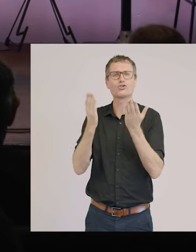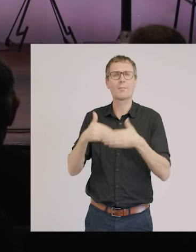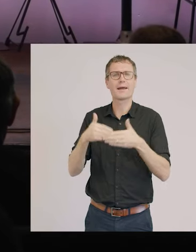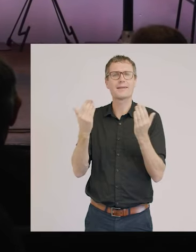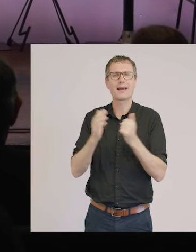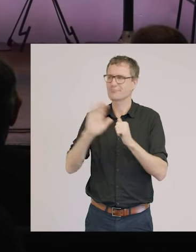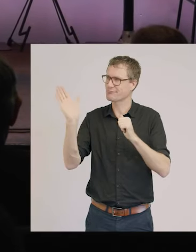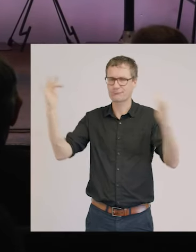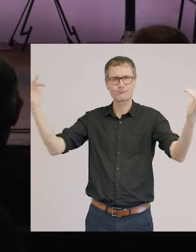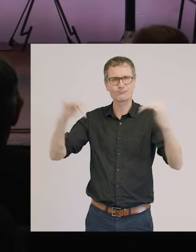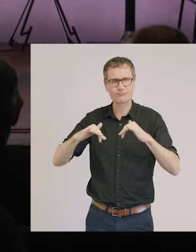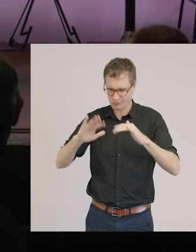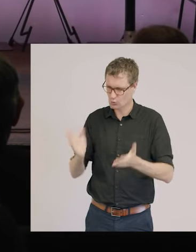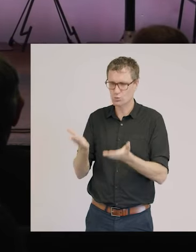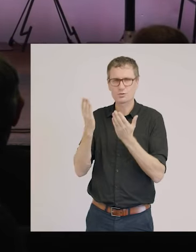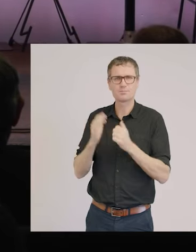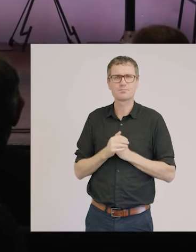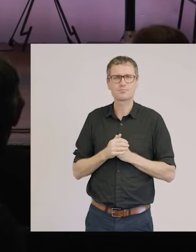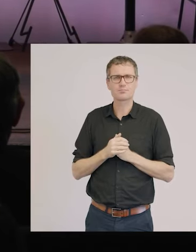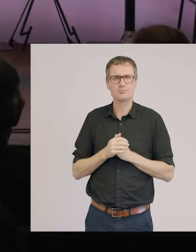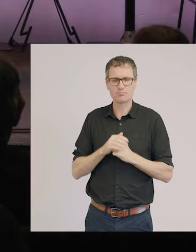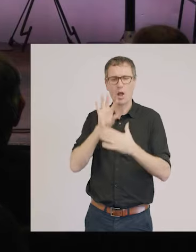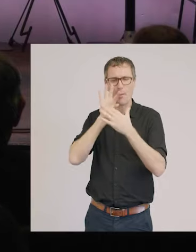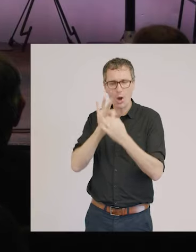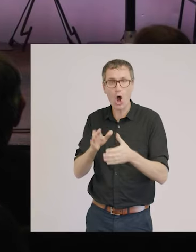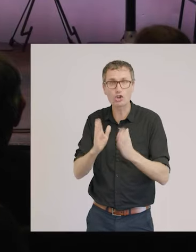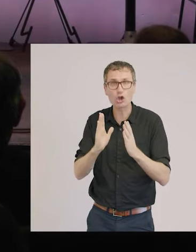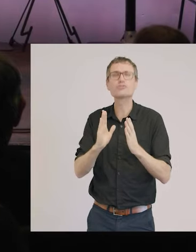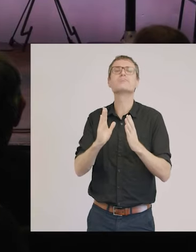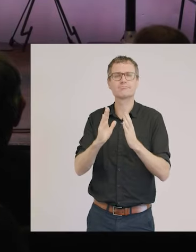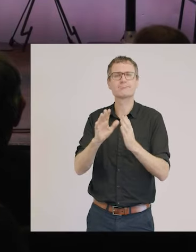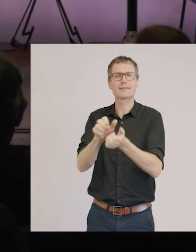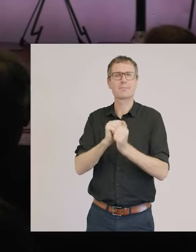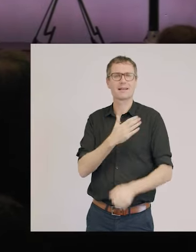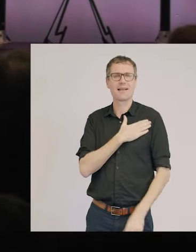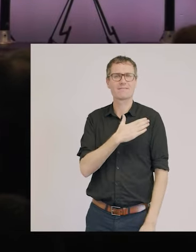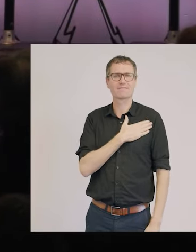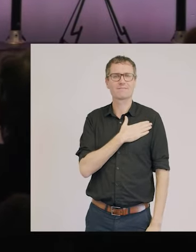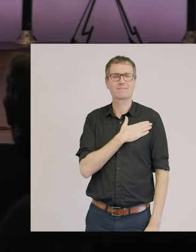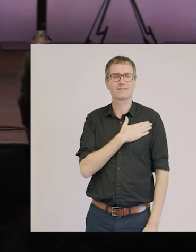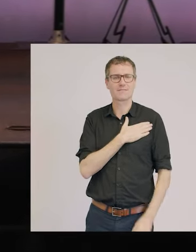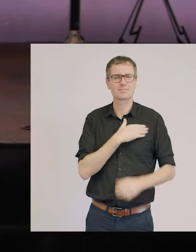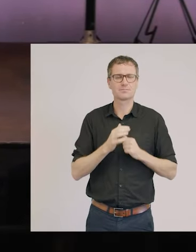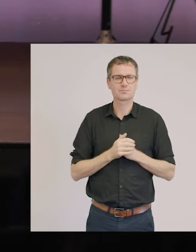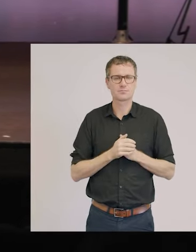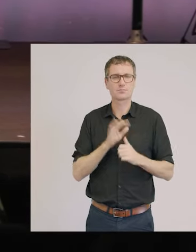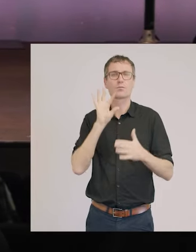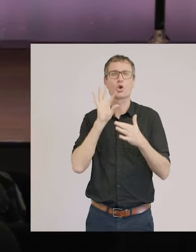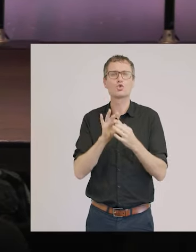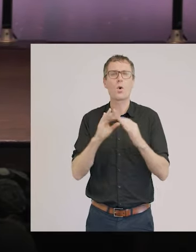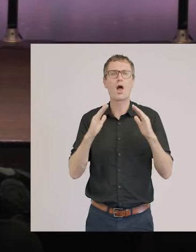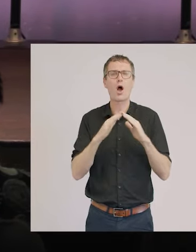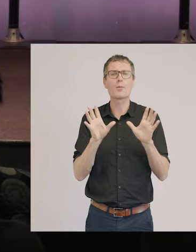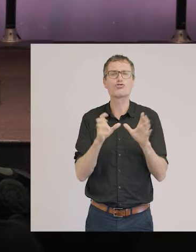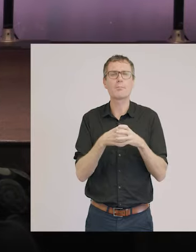when everybody throughout history has come together to worship God. And there is safety when we belong to a church. It doesn't need to be this